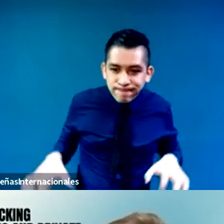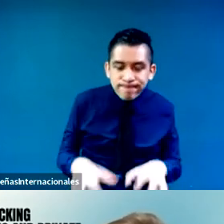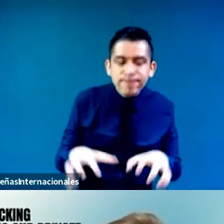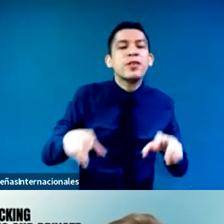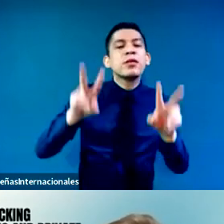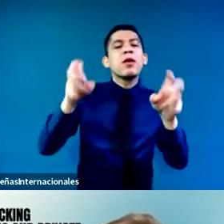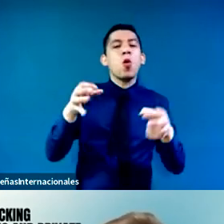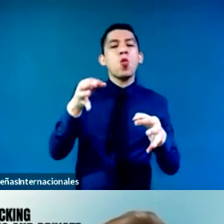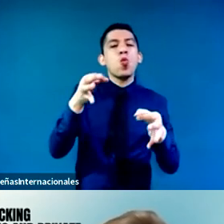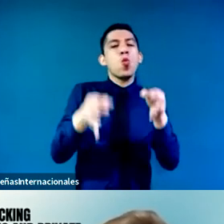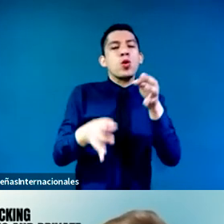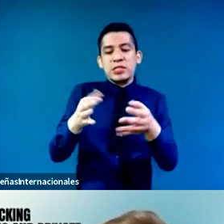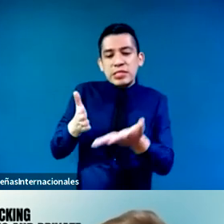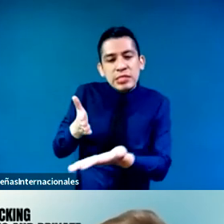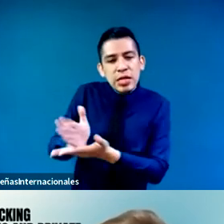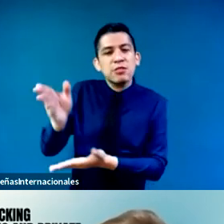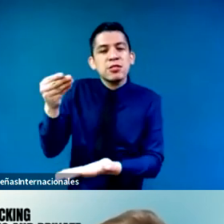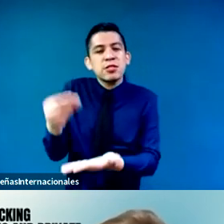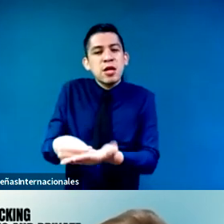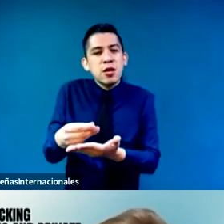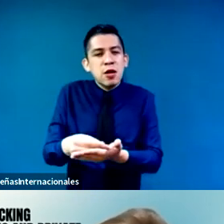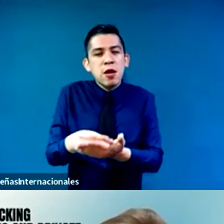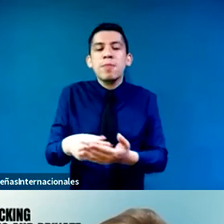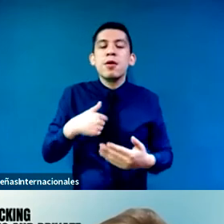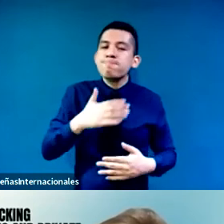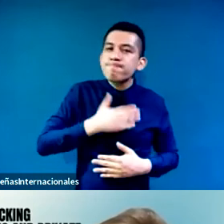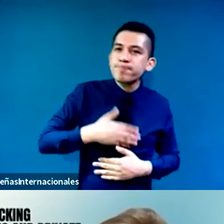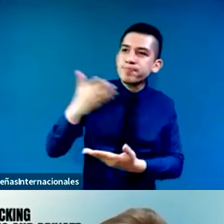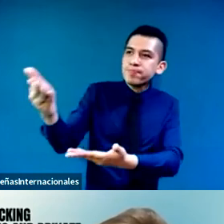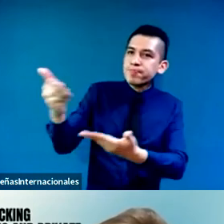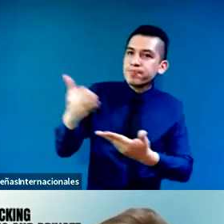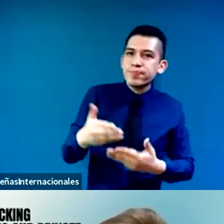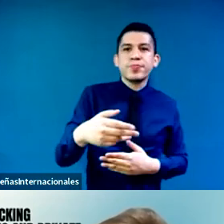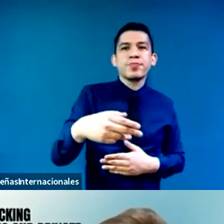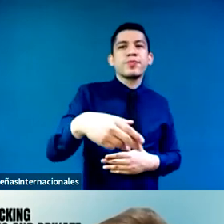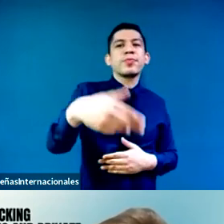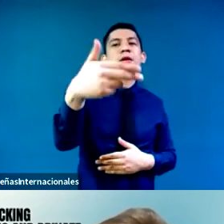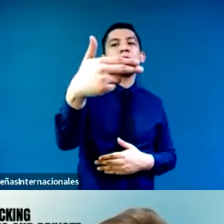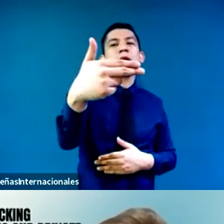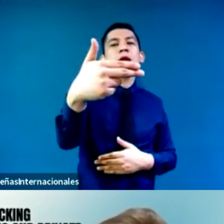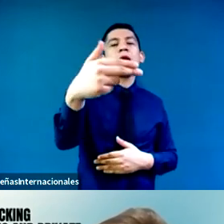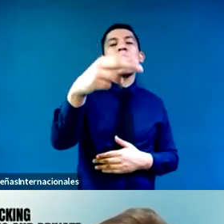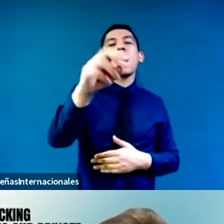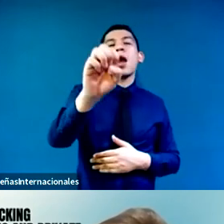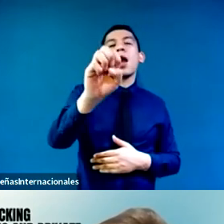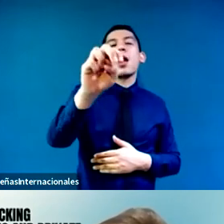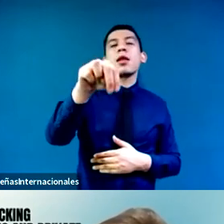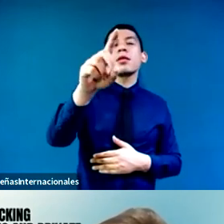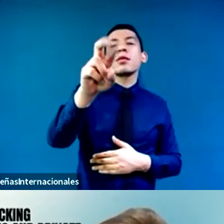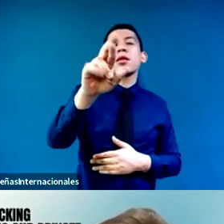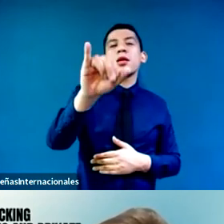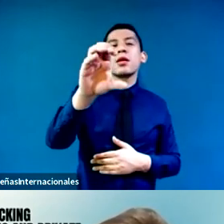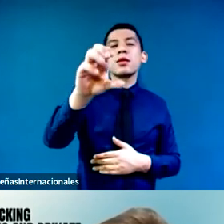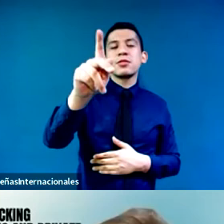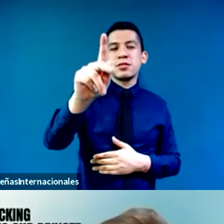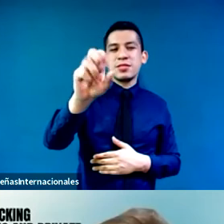floor. Ms. Hendricks, now that we've heard more about the ambitious goals and potential of the Economic Justice and Rights